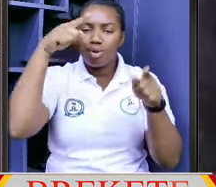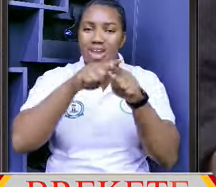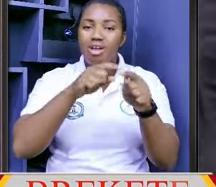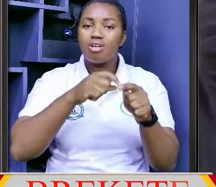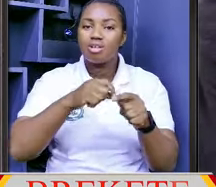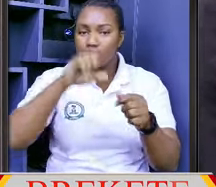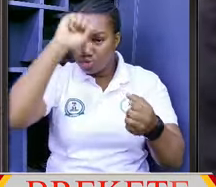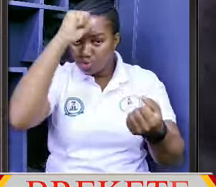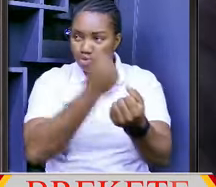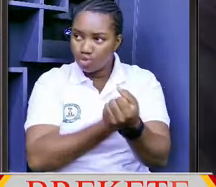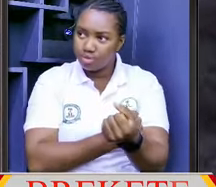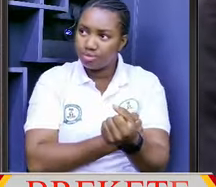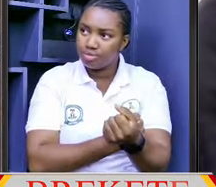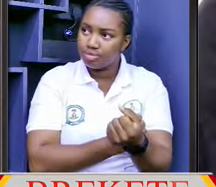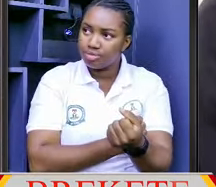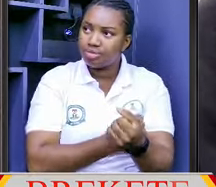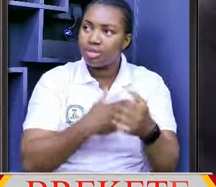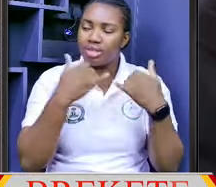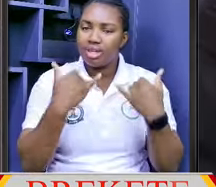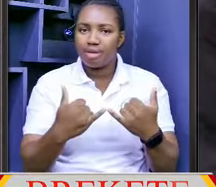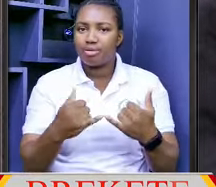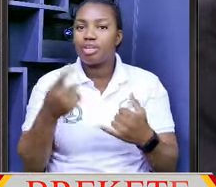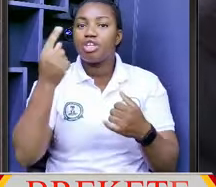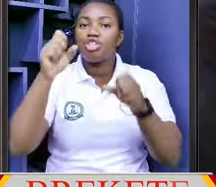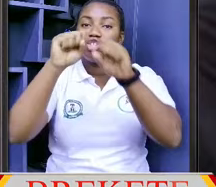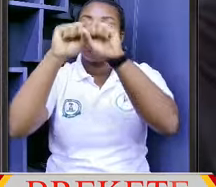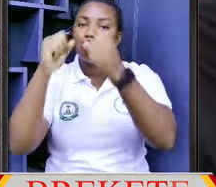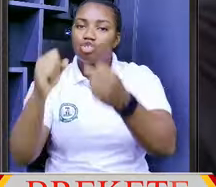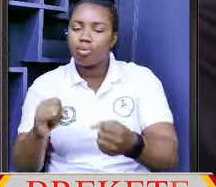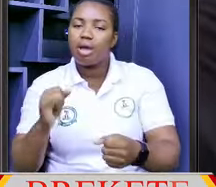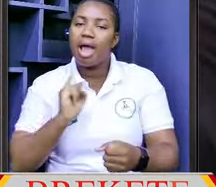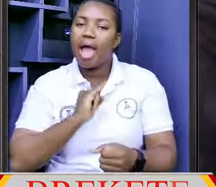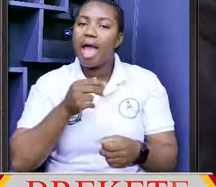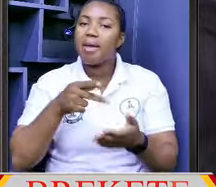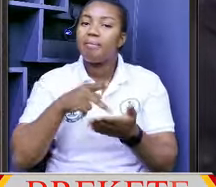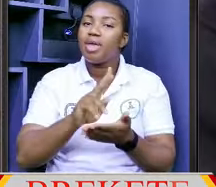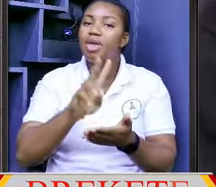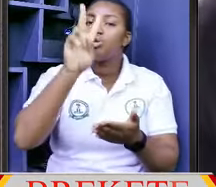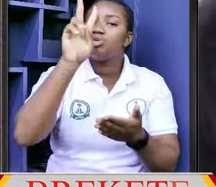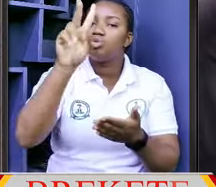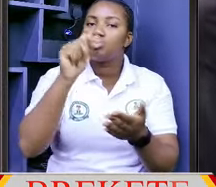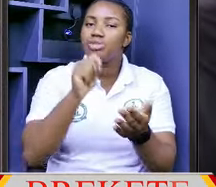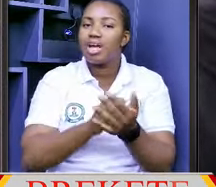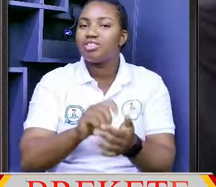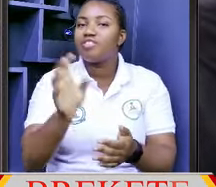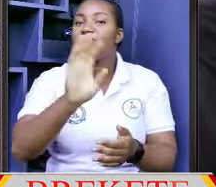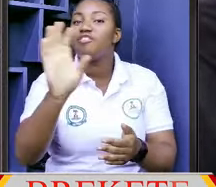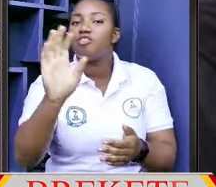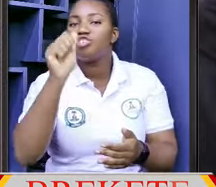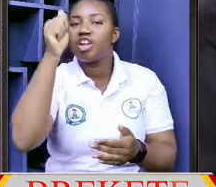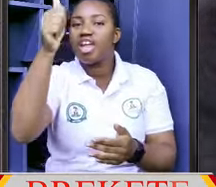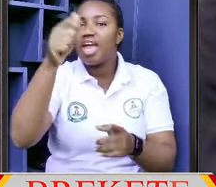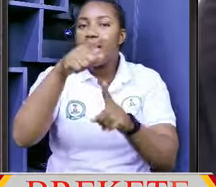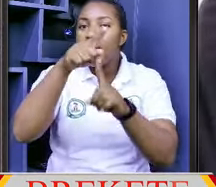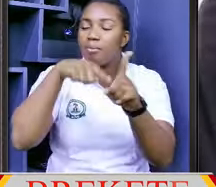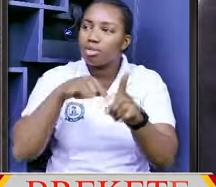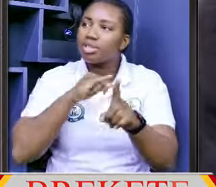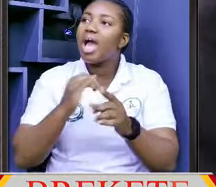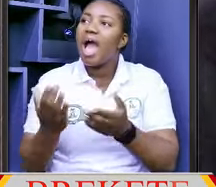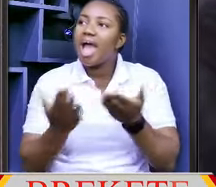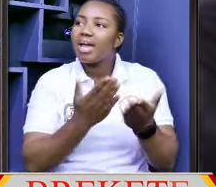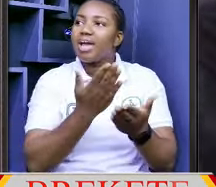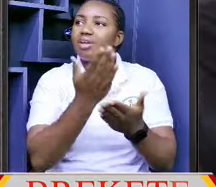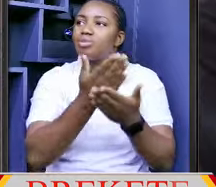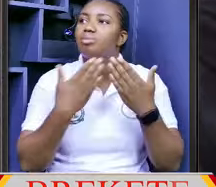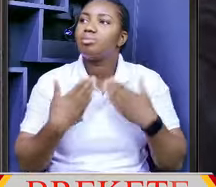I carry person put the shop now 225 then they pay. Per month, I carry person put